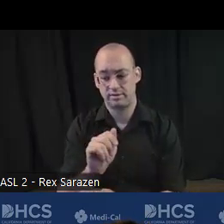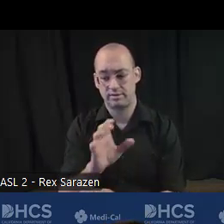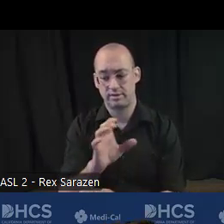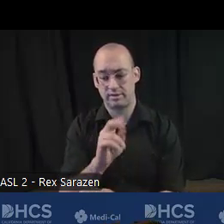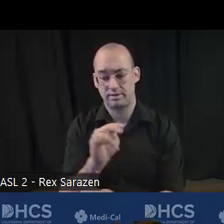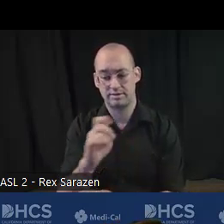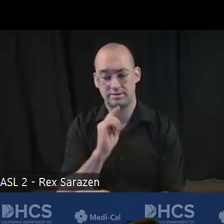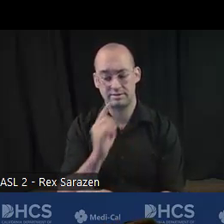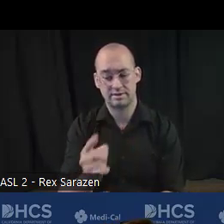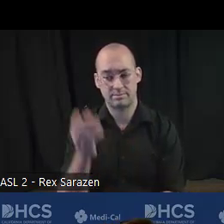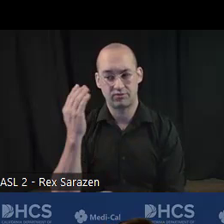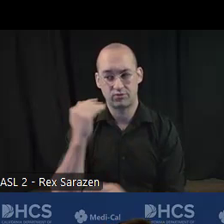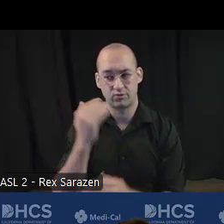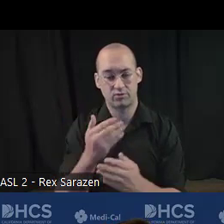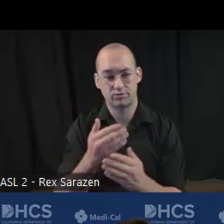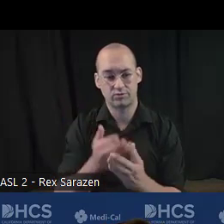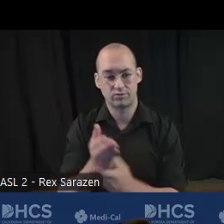public comment.